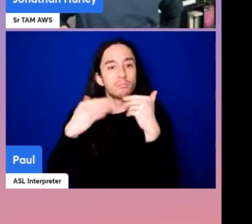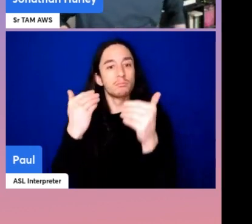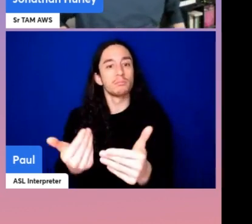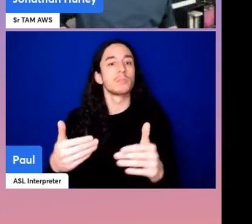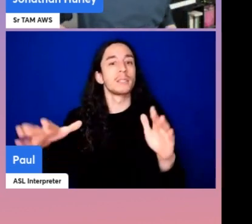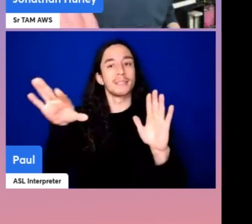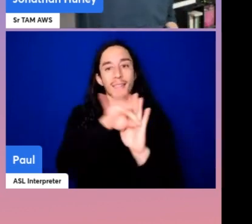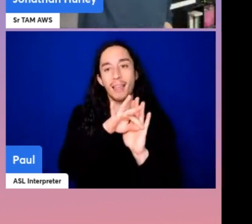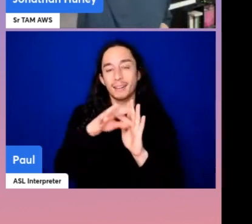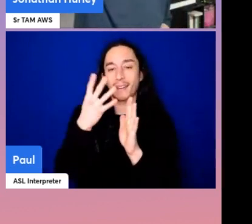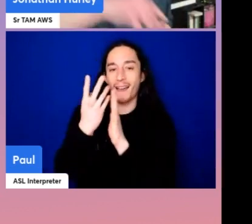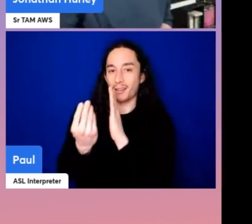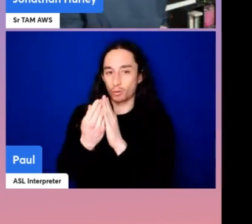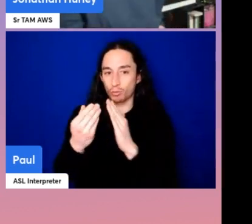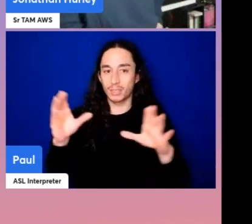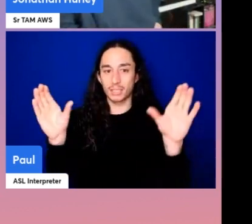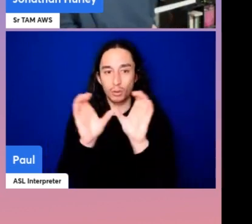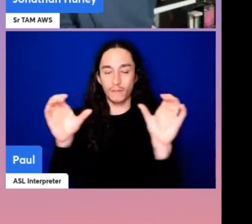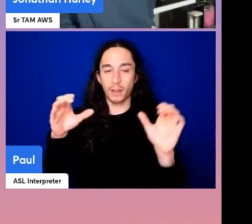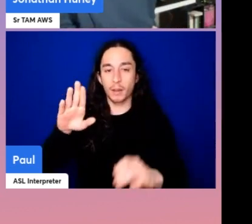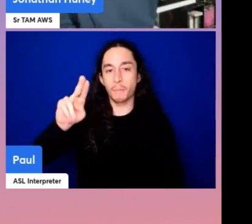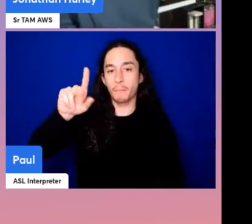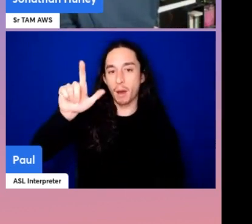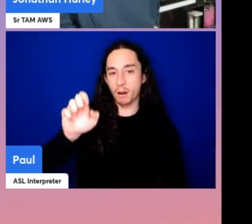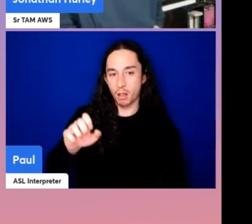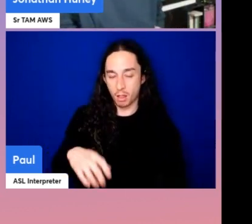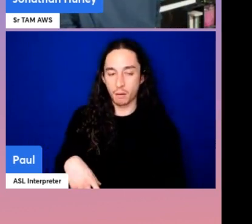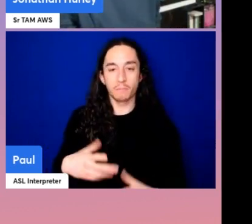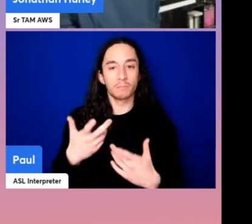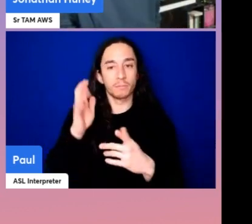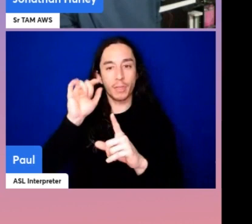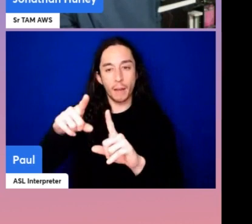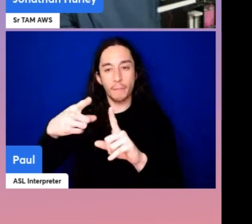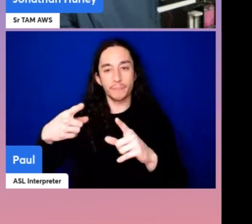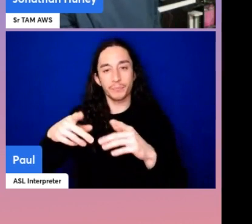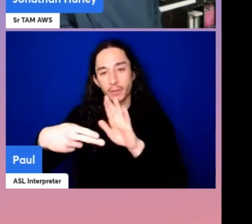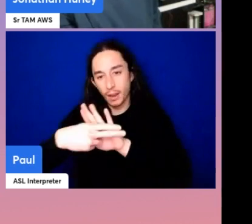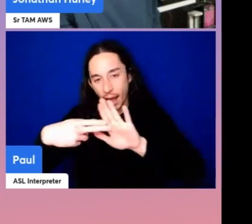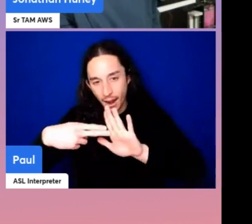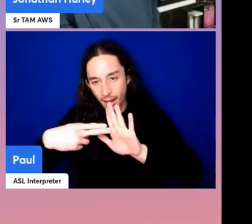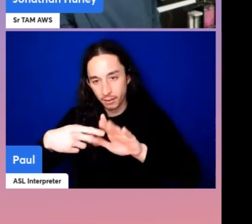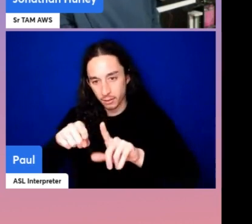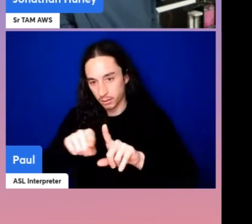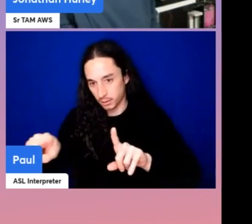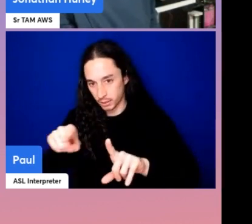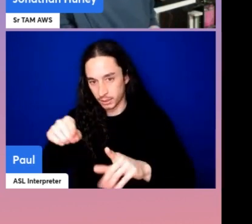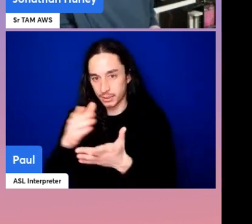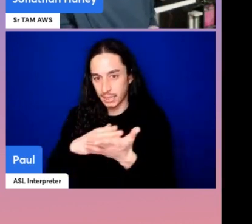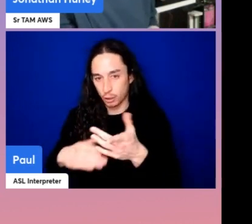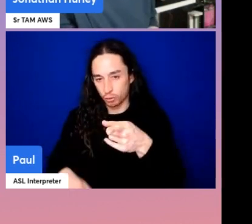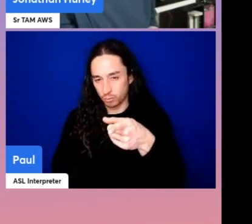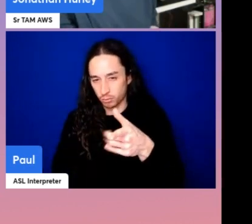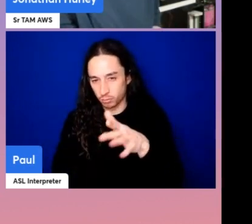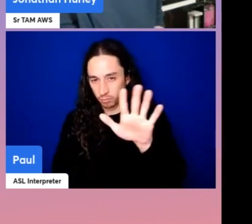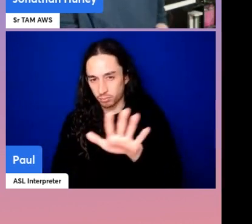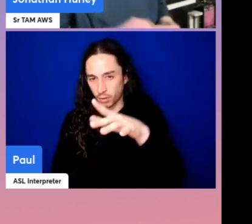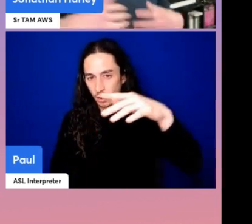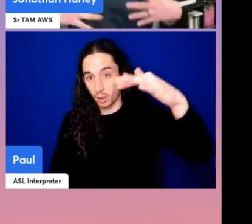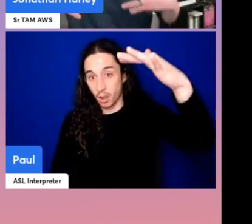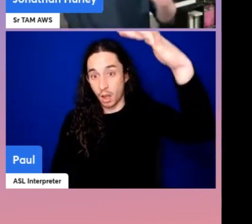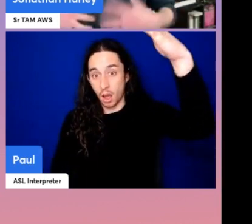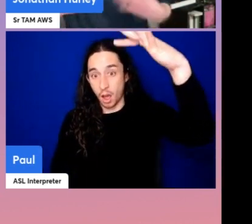the external certificate bundle. That's the highlighted section sort of about 1/3 of the way